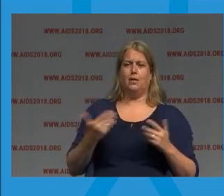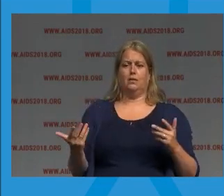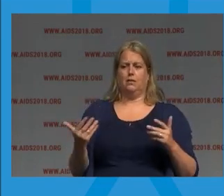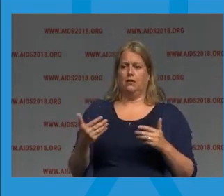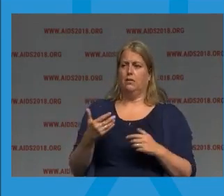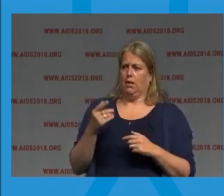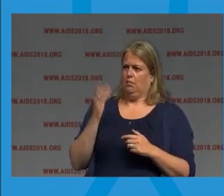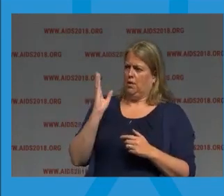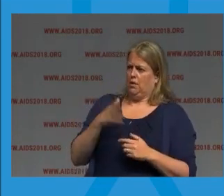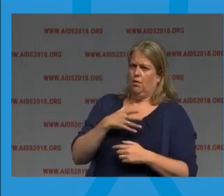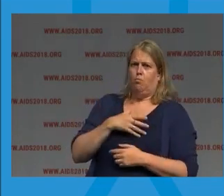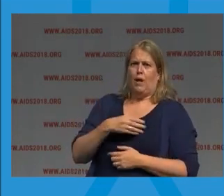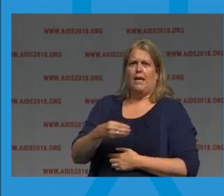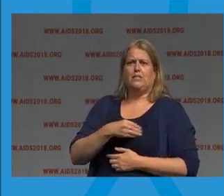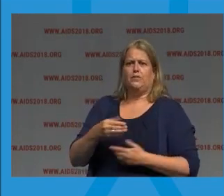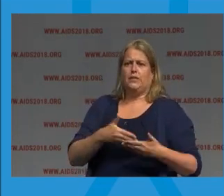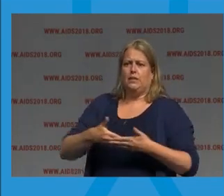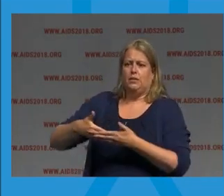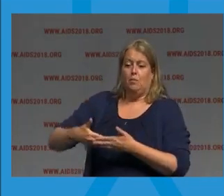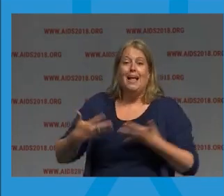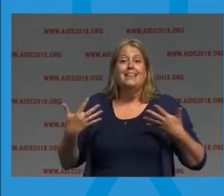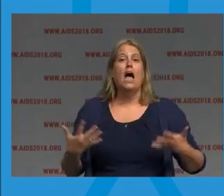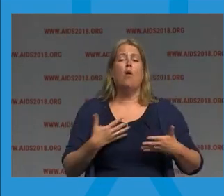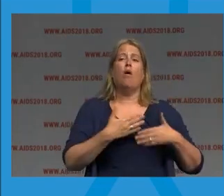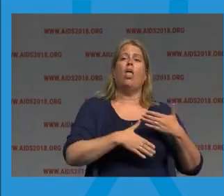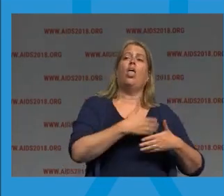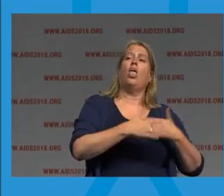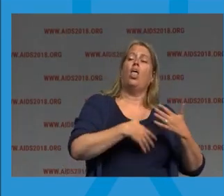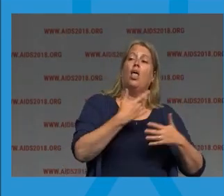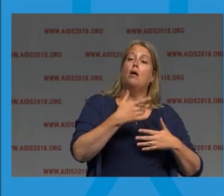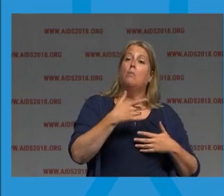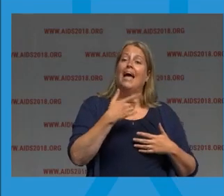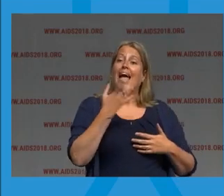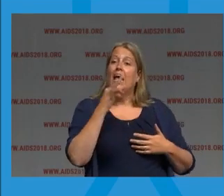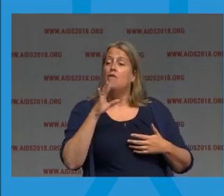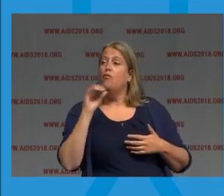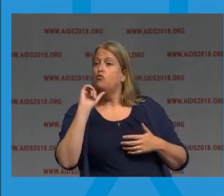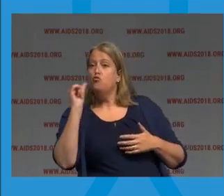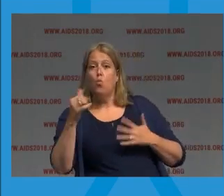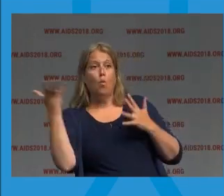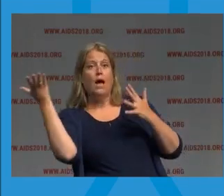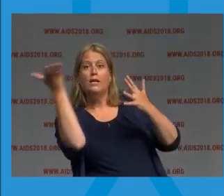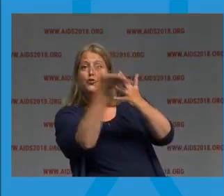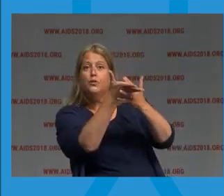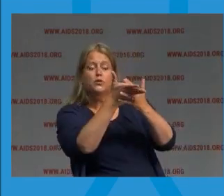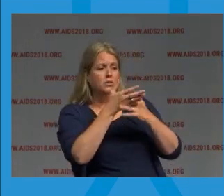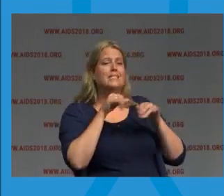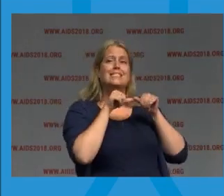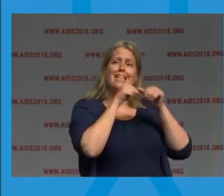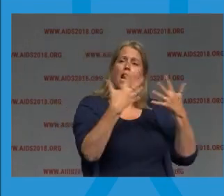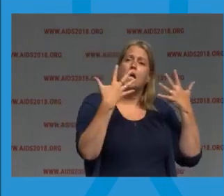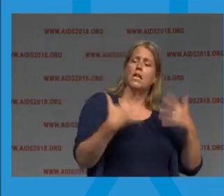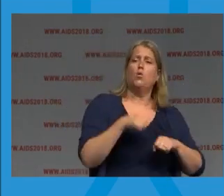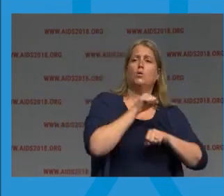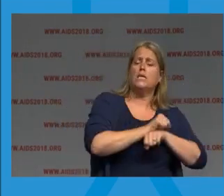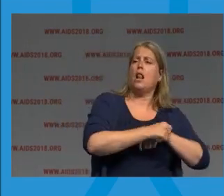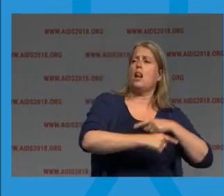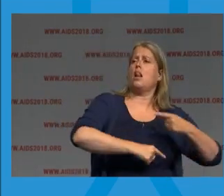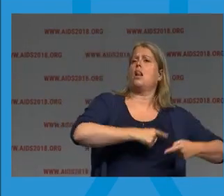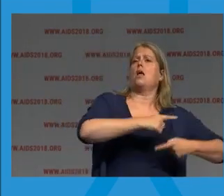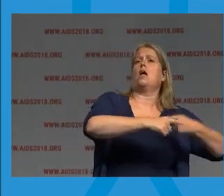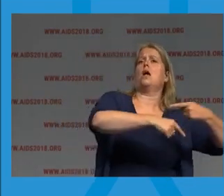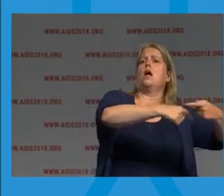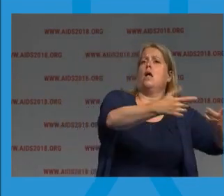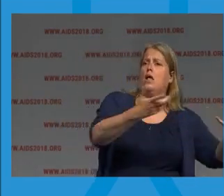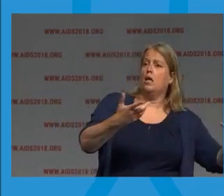a child would now be languishing in jail had it not been for legal intervention from lawyers and judges who